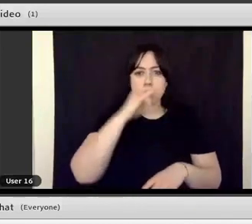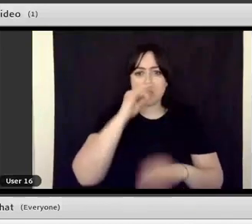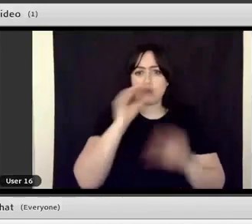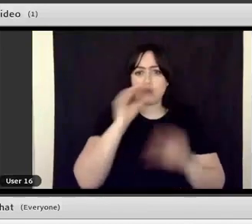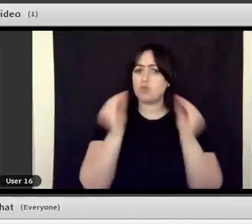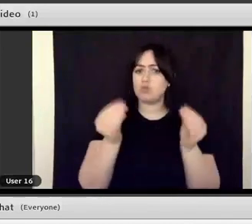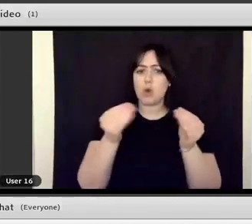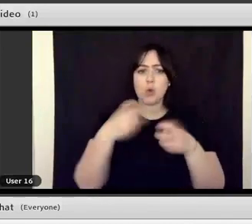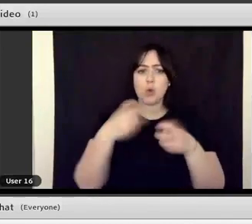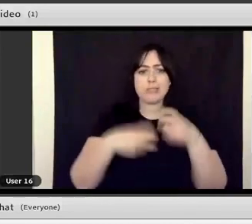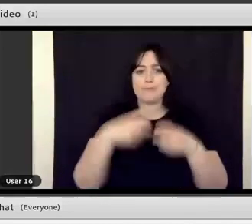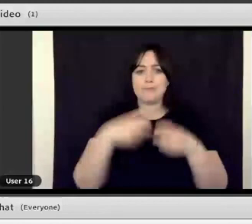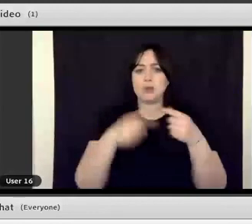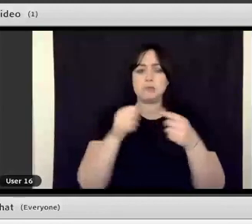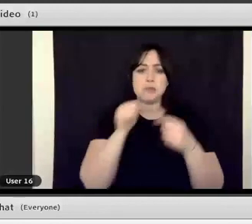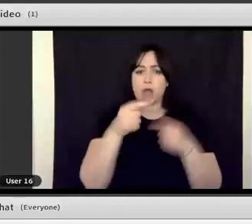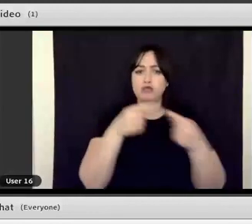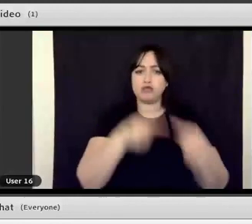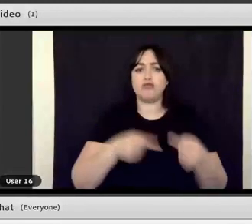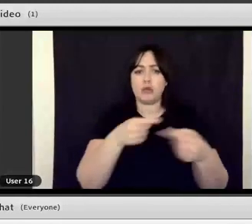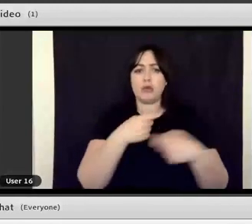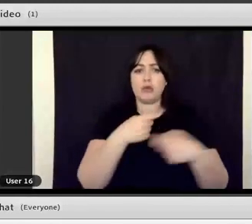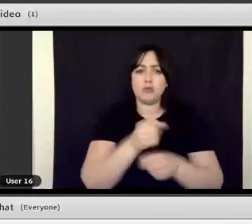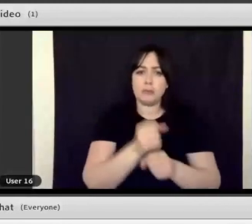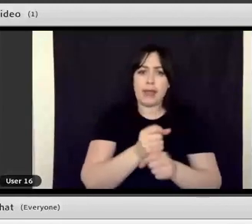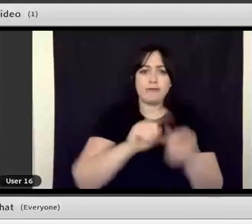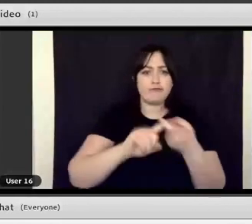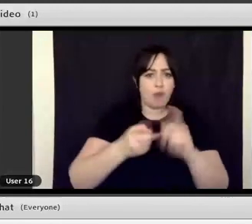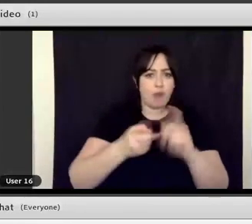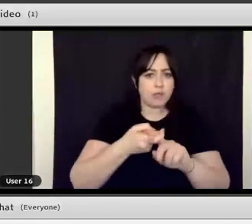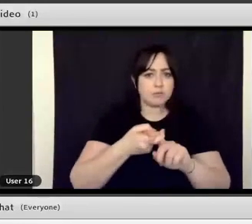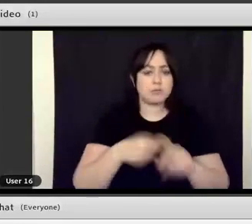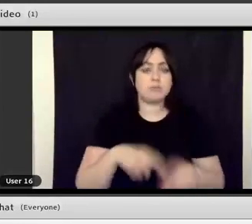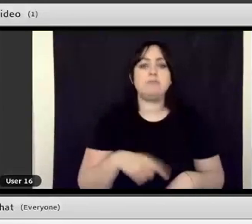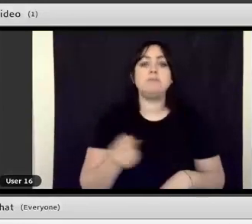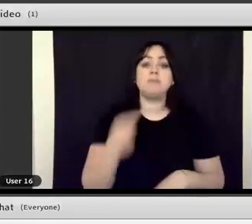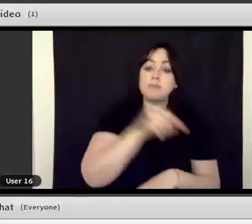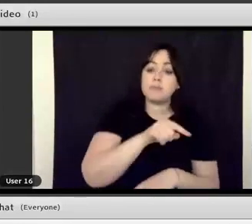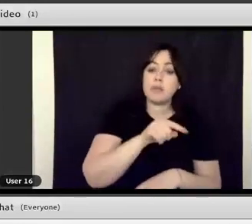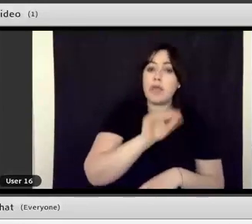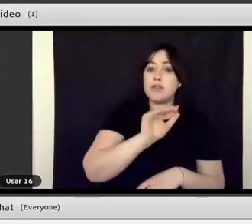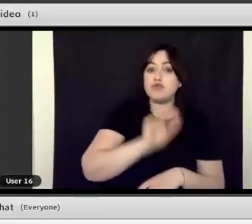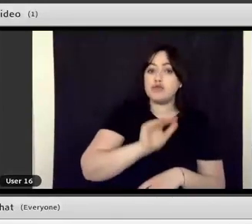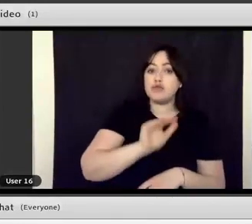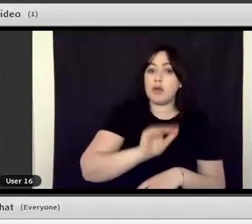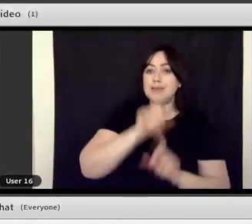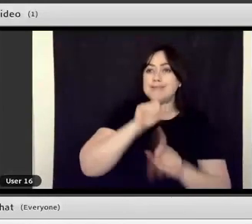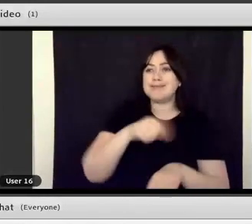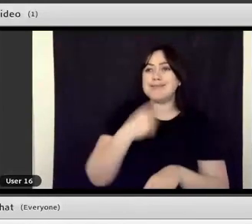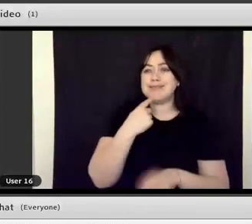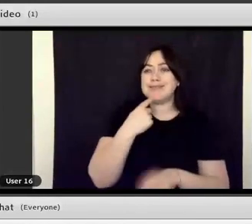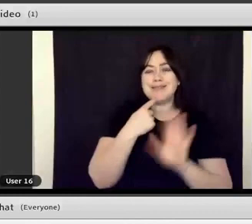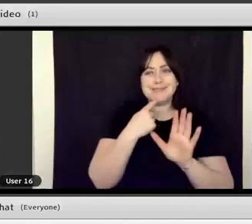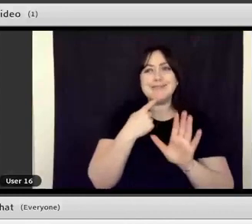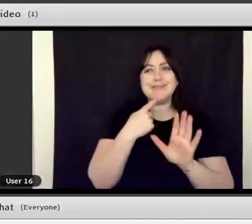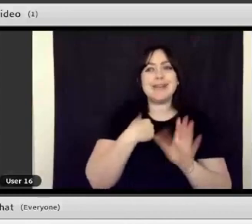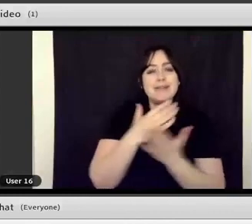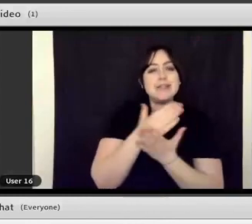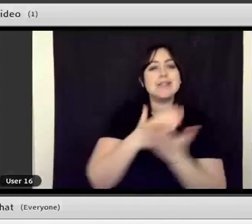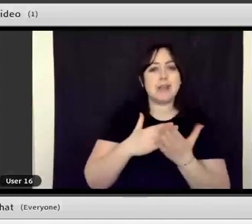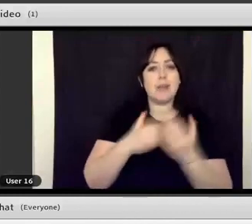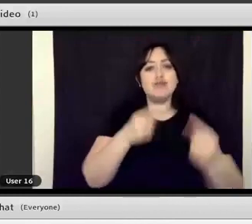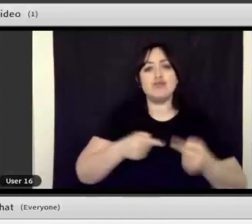difficulty making friends, and the adolescent was reporting some difficulty. And for the calculation of